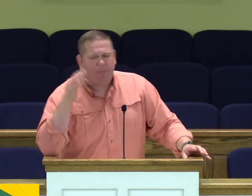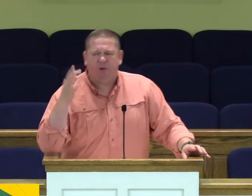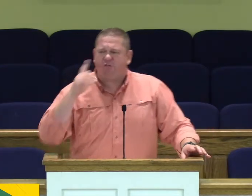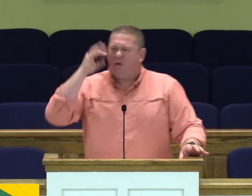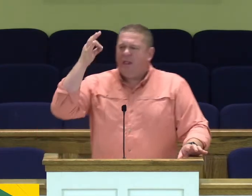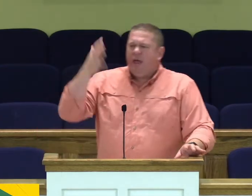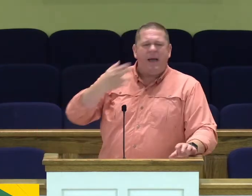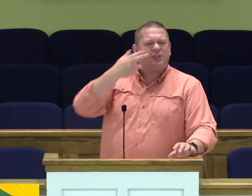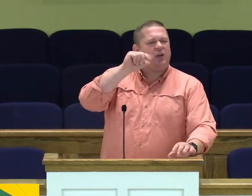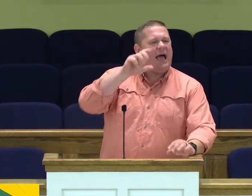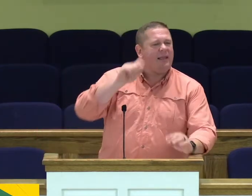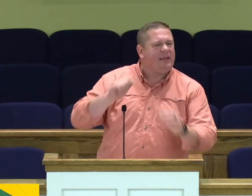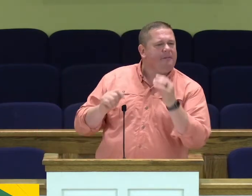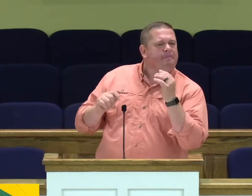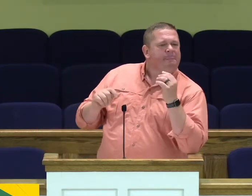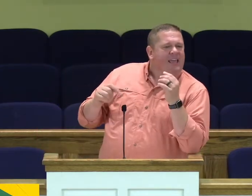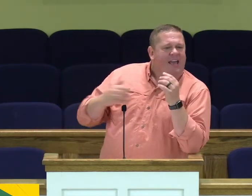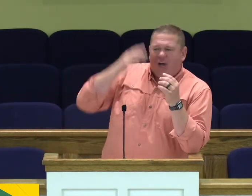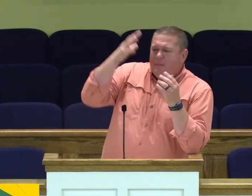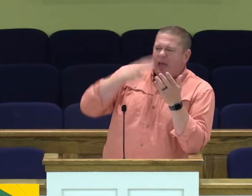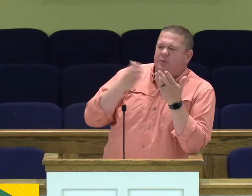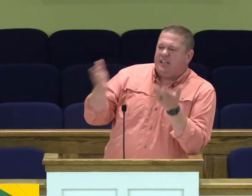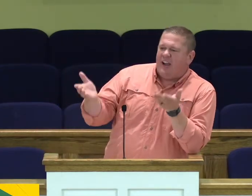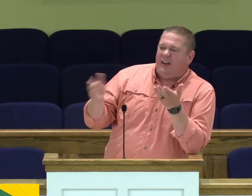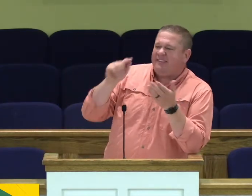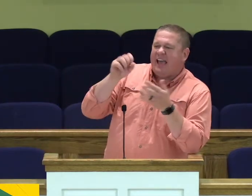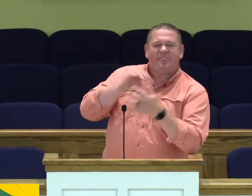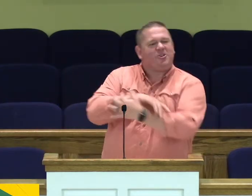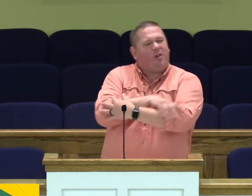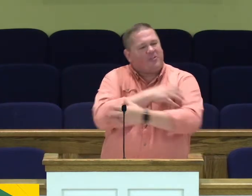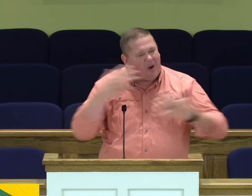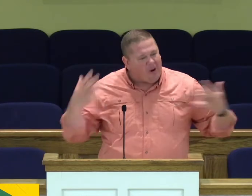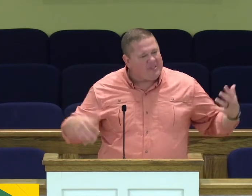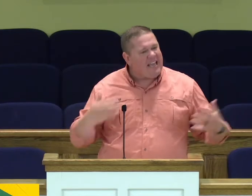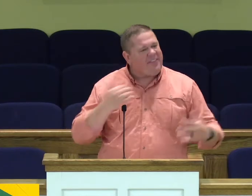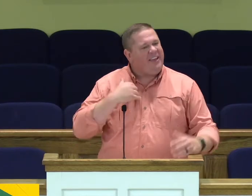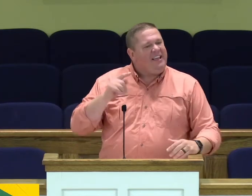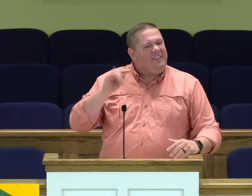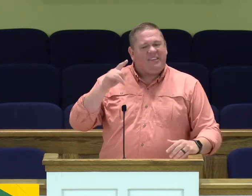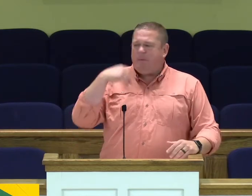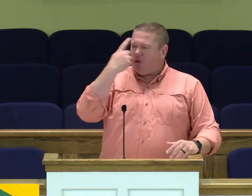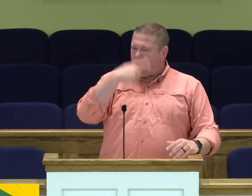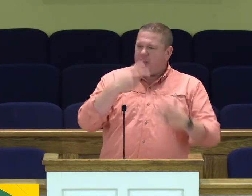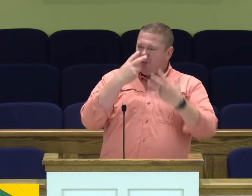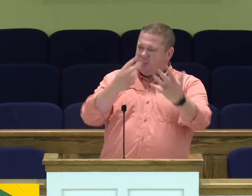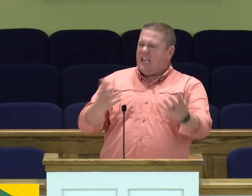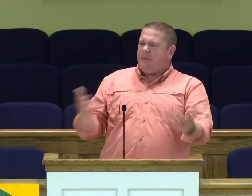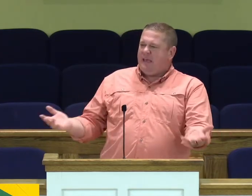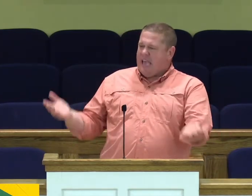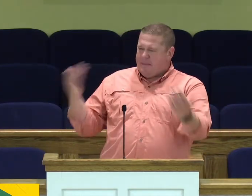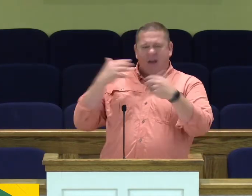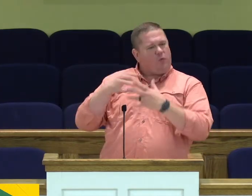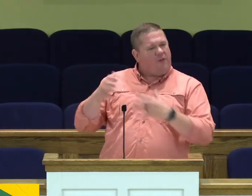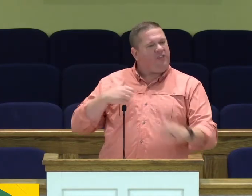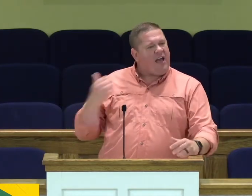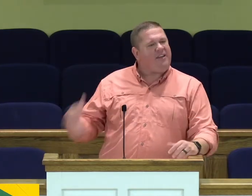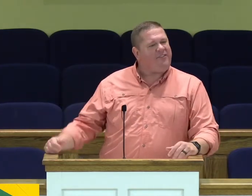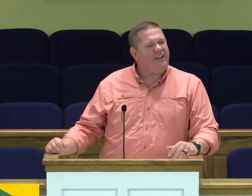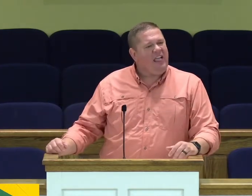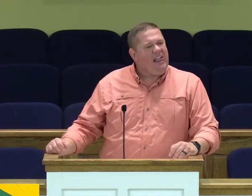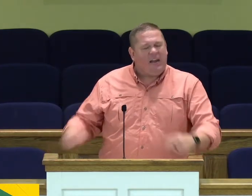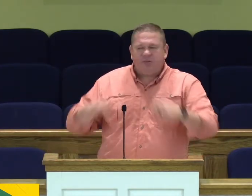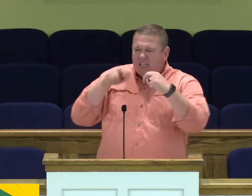Wisconsin, I preached for Pastor Hallett, and a young man was there, and he had tattoos all over his arms, and he had the typical look that you see him, and he came out of a rough